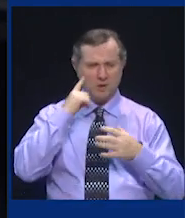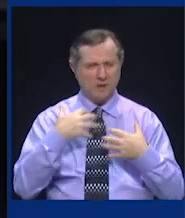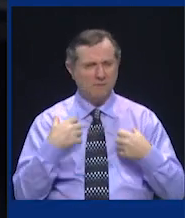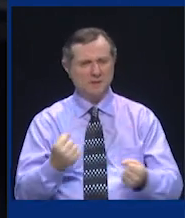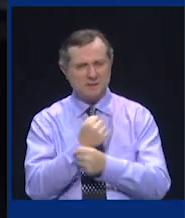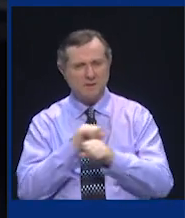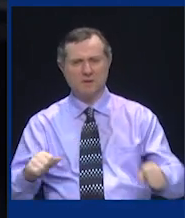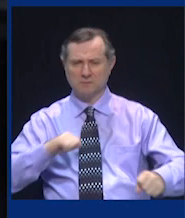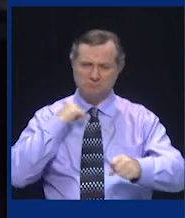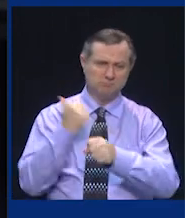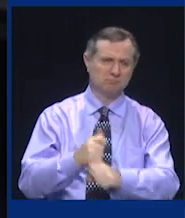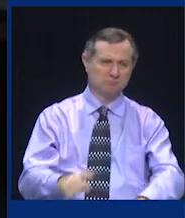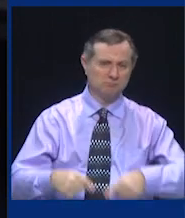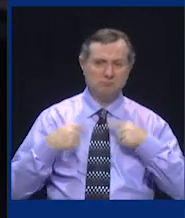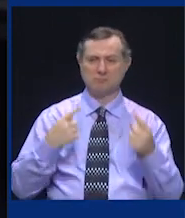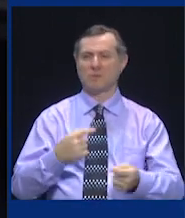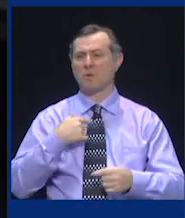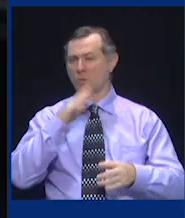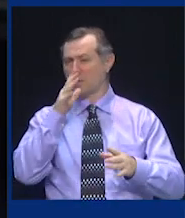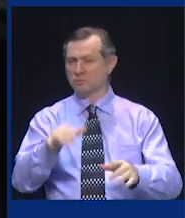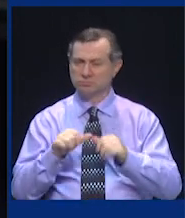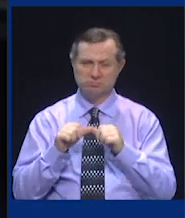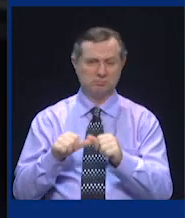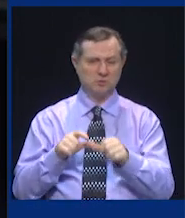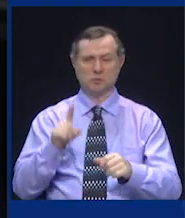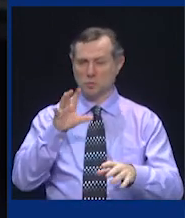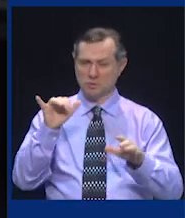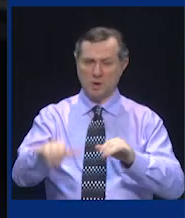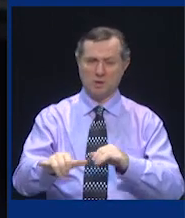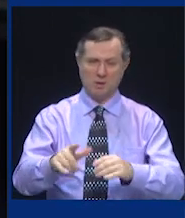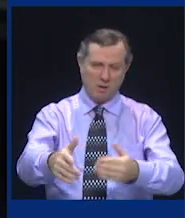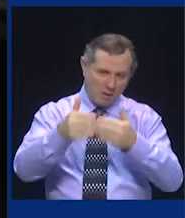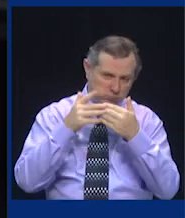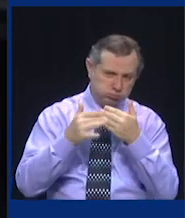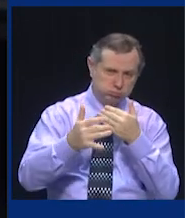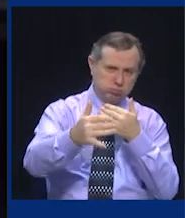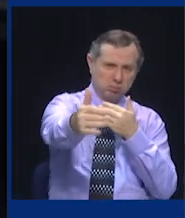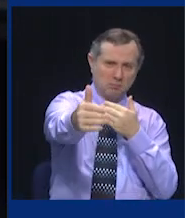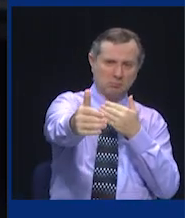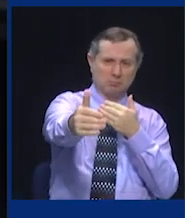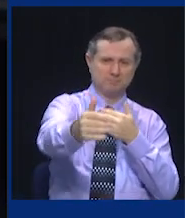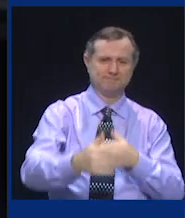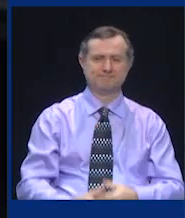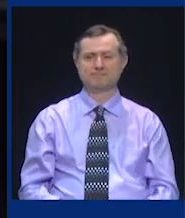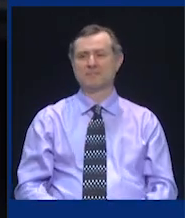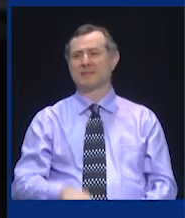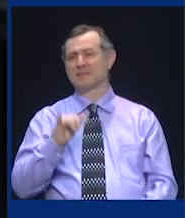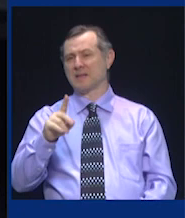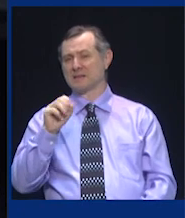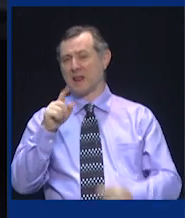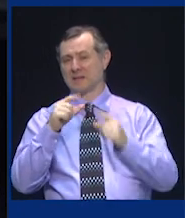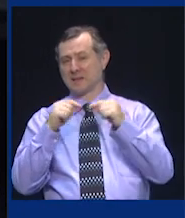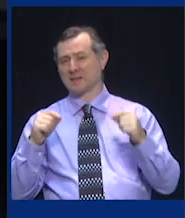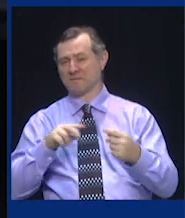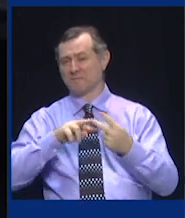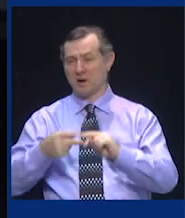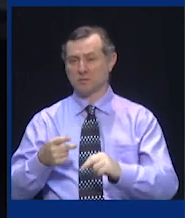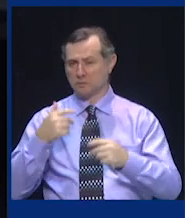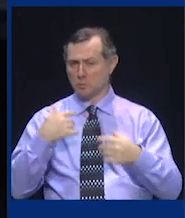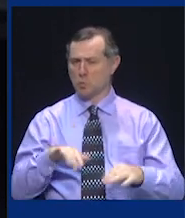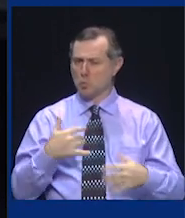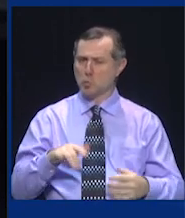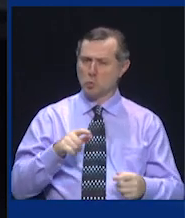now, and we will continue to do so in the future as the challenge of the Delta